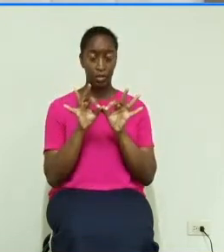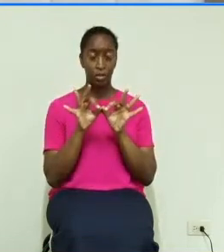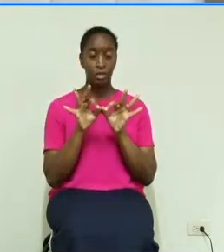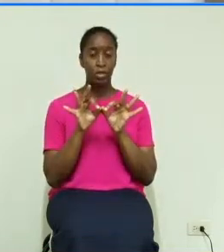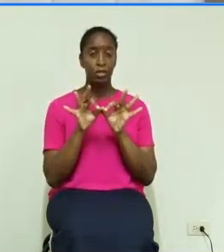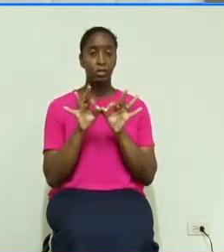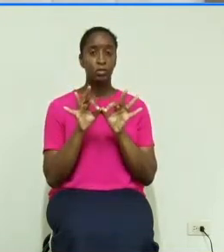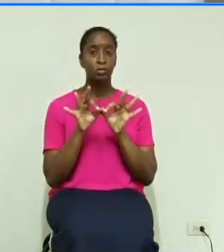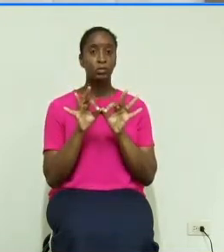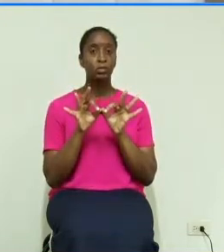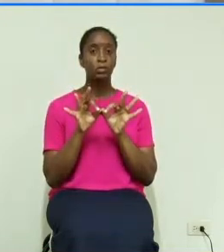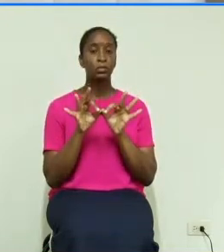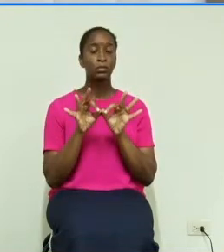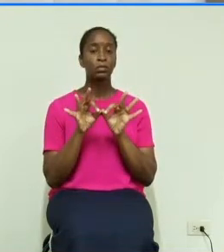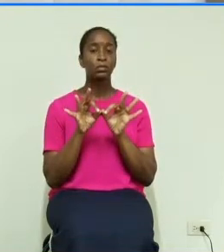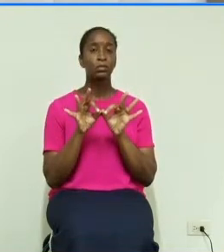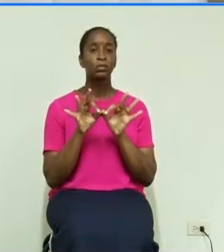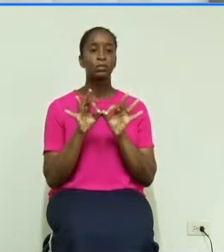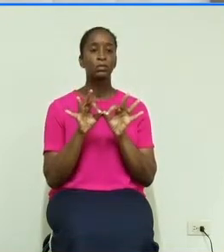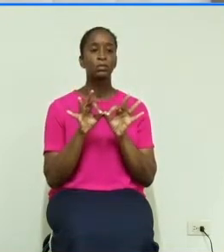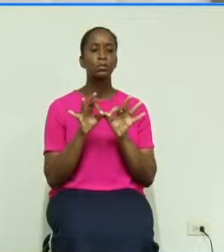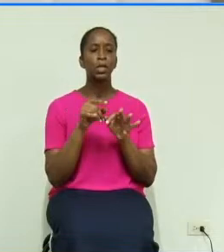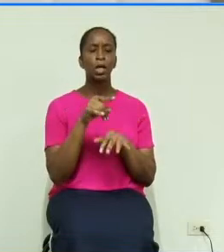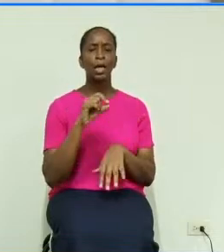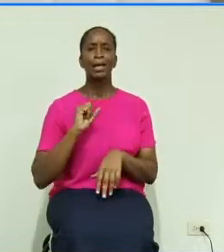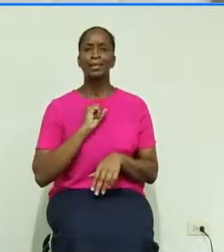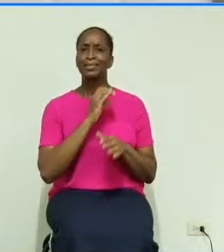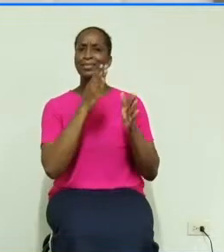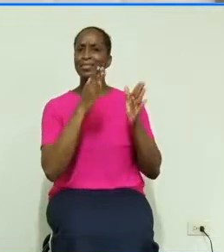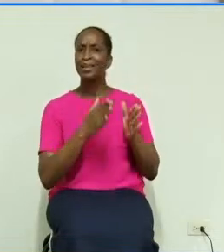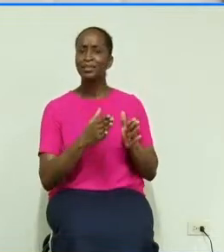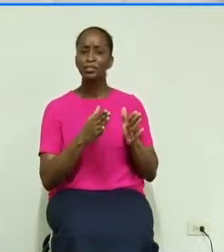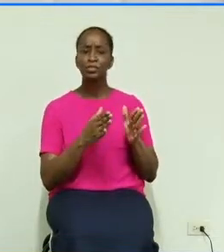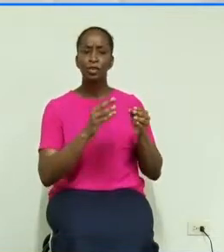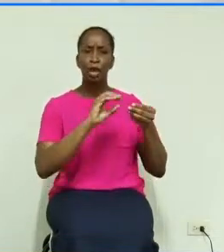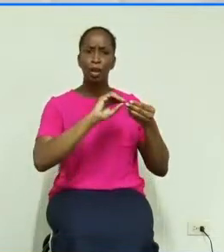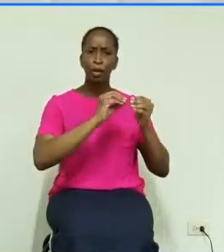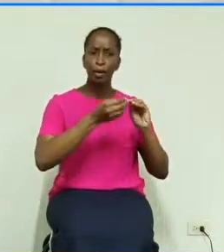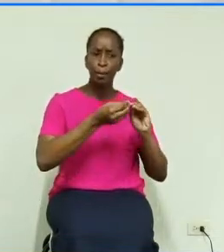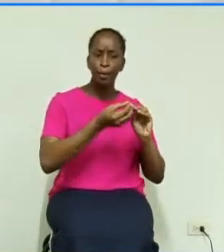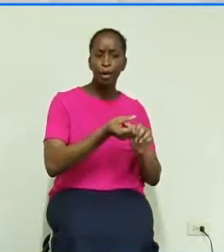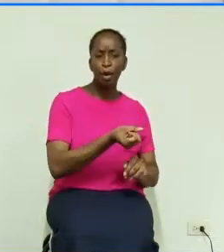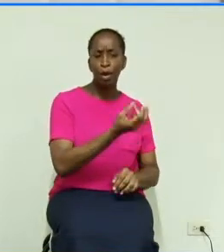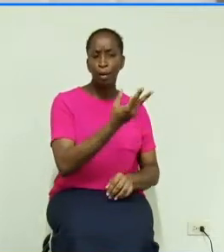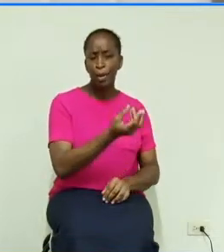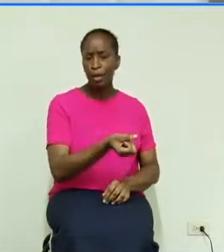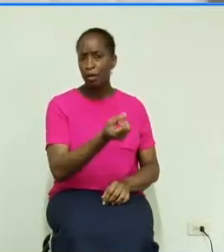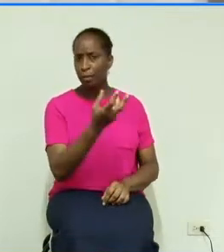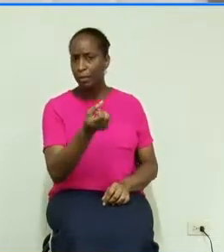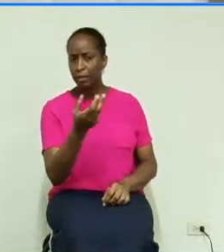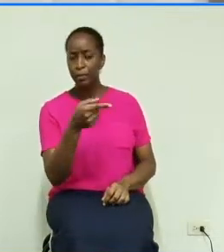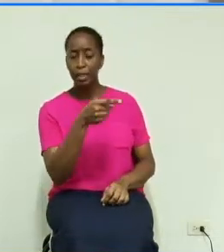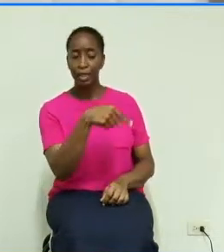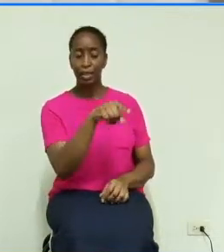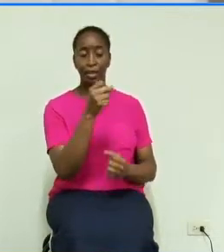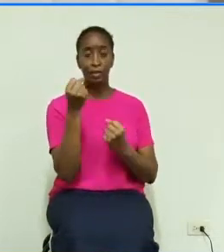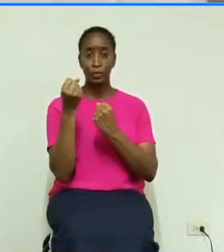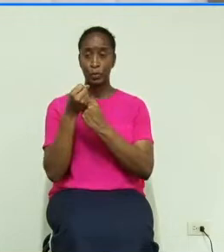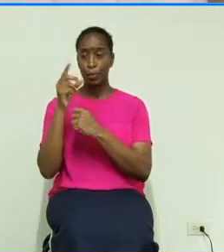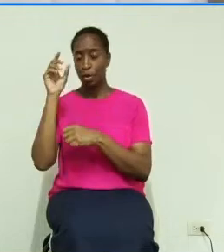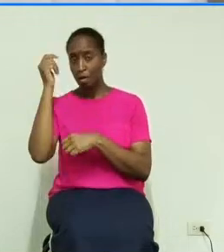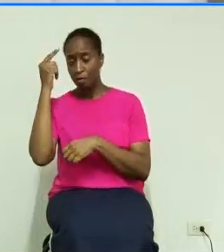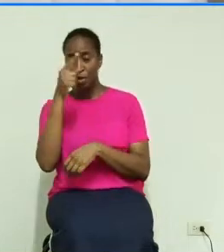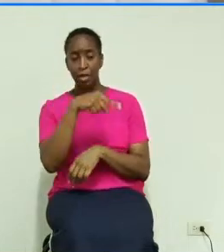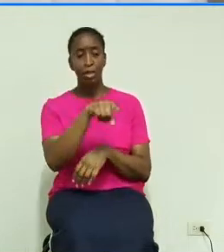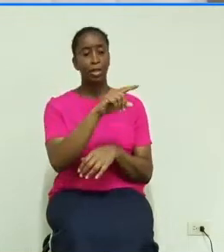sides do not influence the balance of power in the government's favor in the Senate. Now,